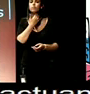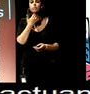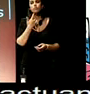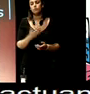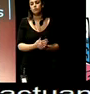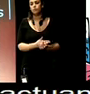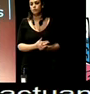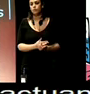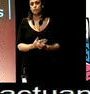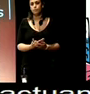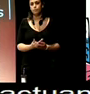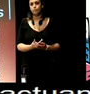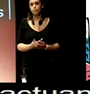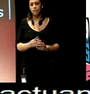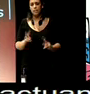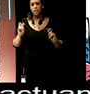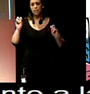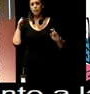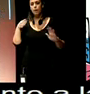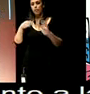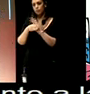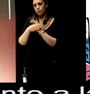As per accessibility,